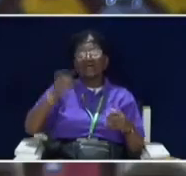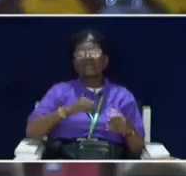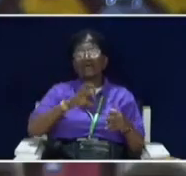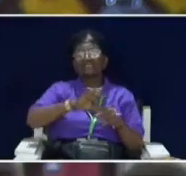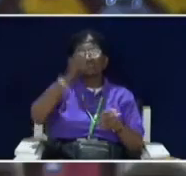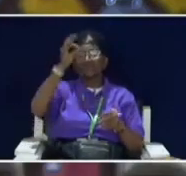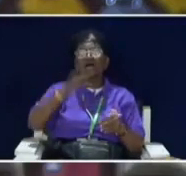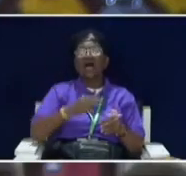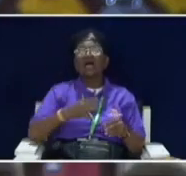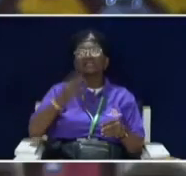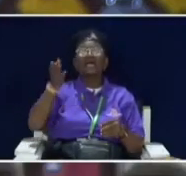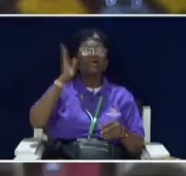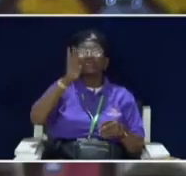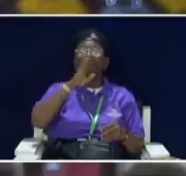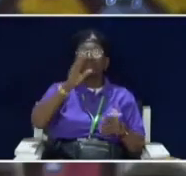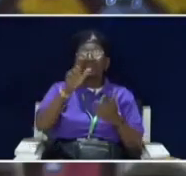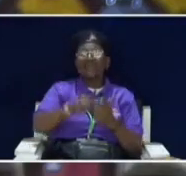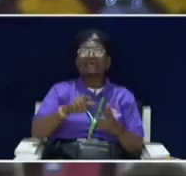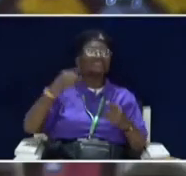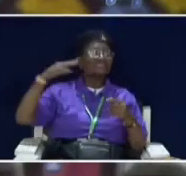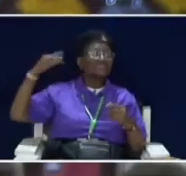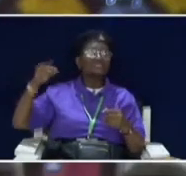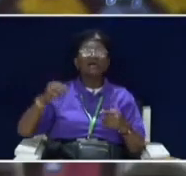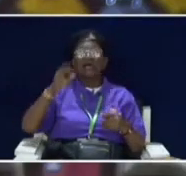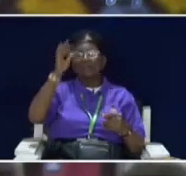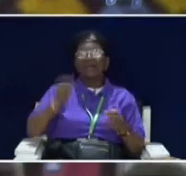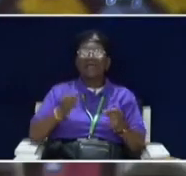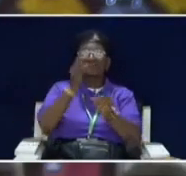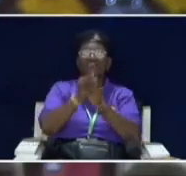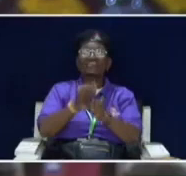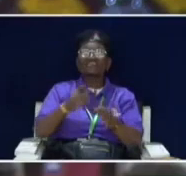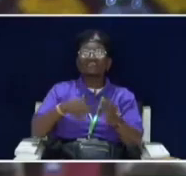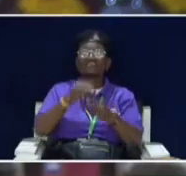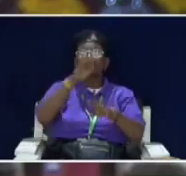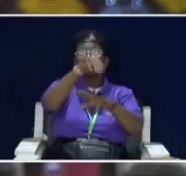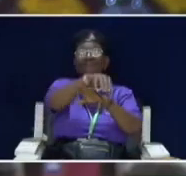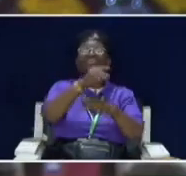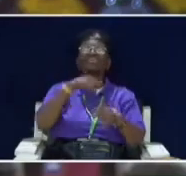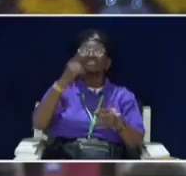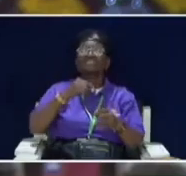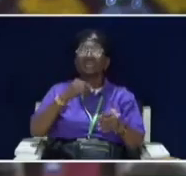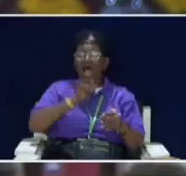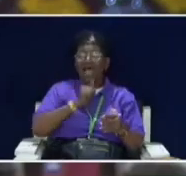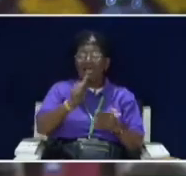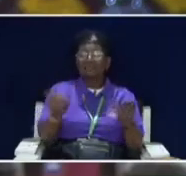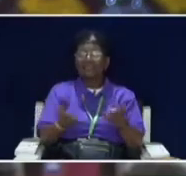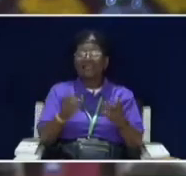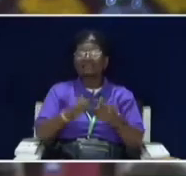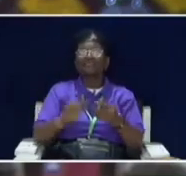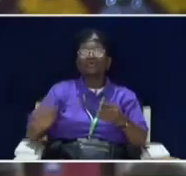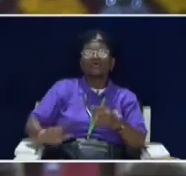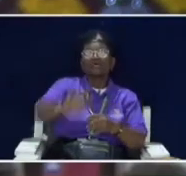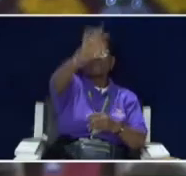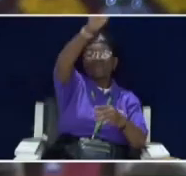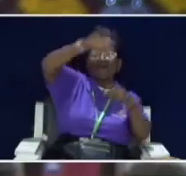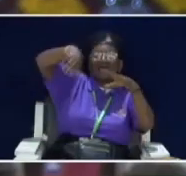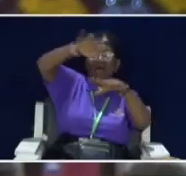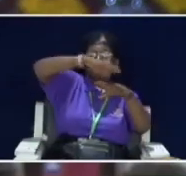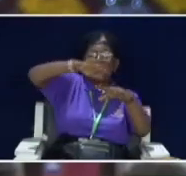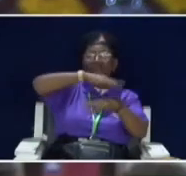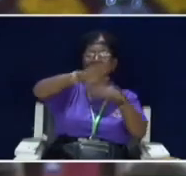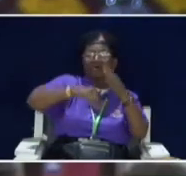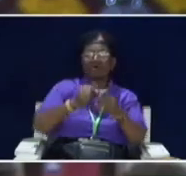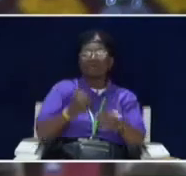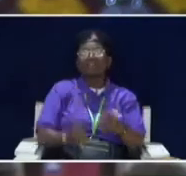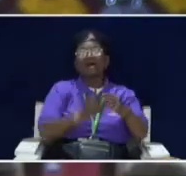less interference. By faith this evening, say, I am here to fly above all mountains.